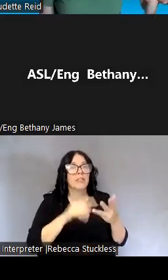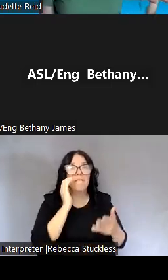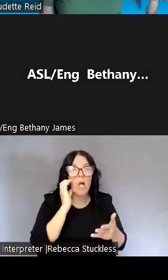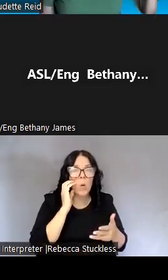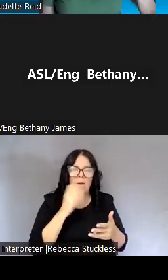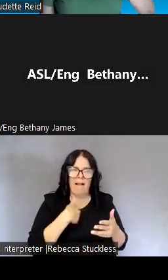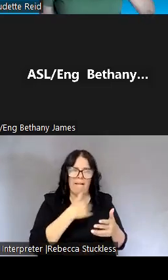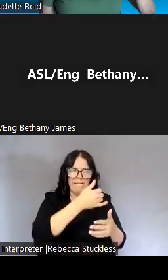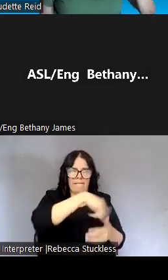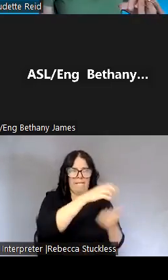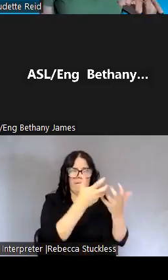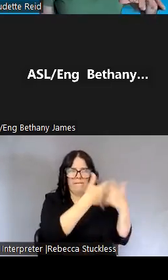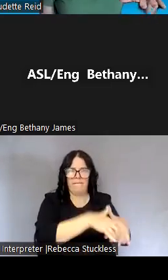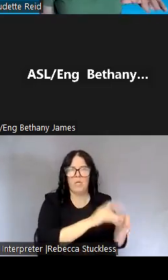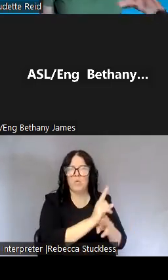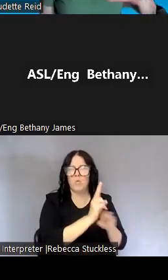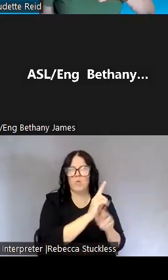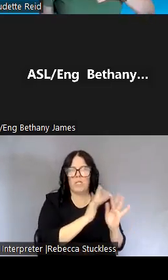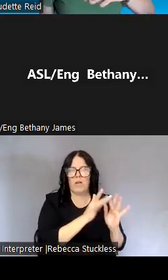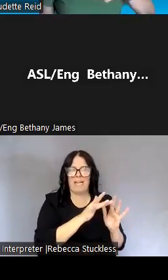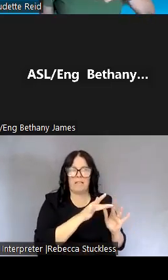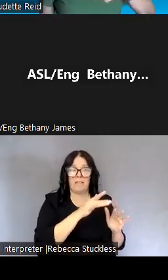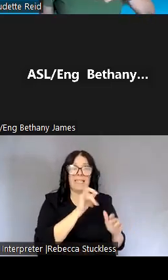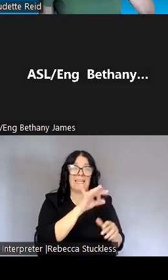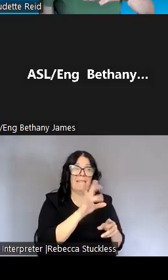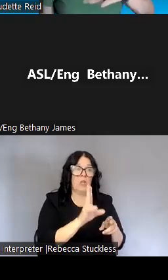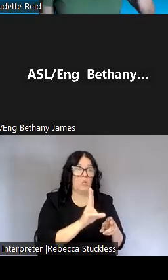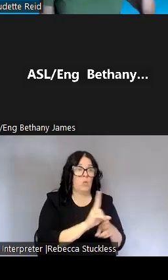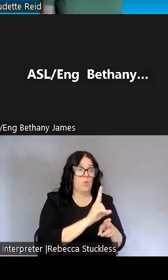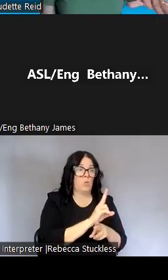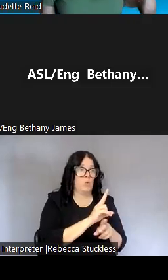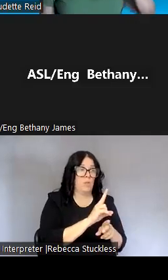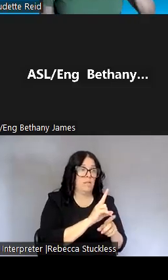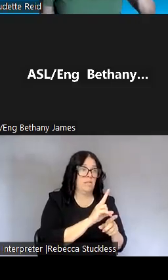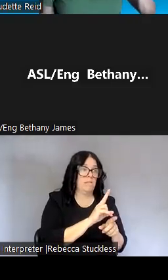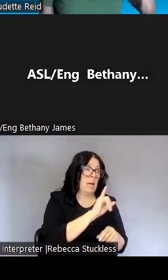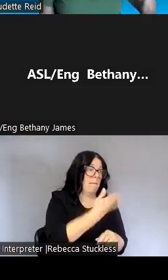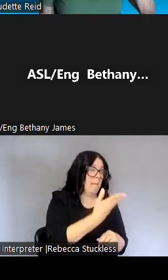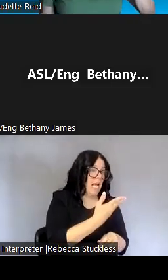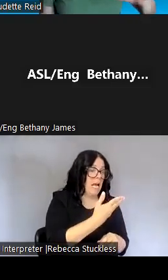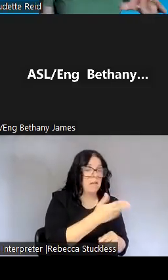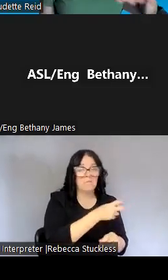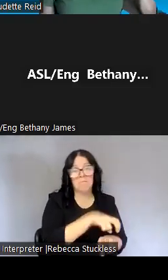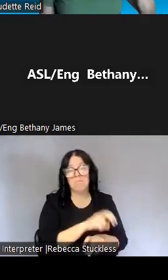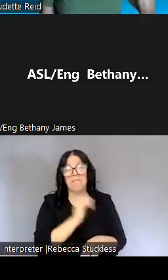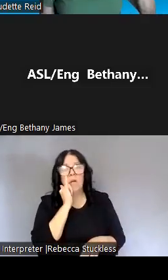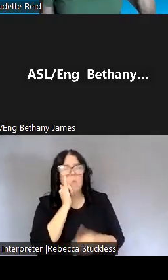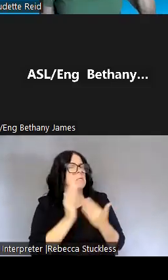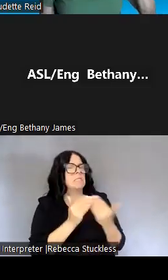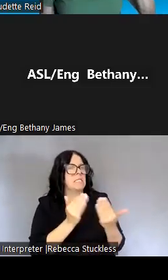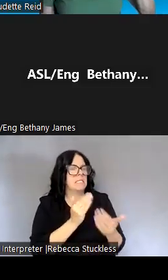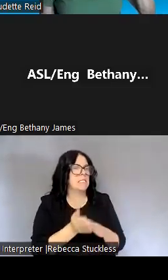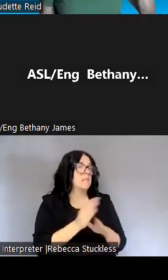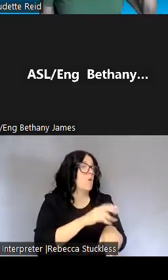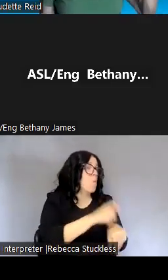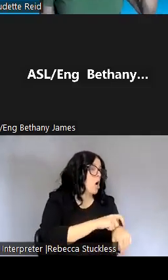user interface. If you have used other Apple devices, an iPhone is going to be an easier one for you to